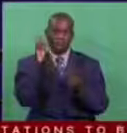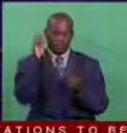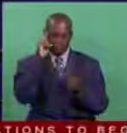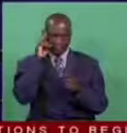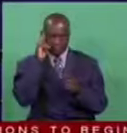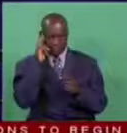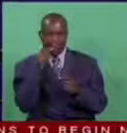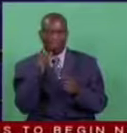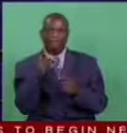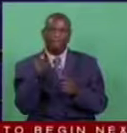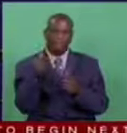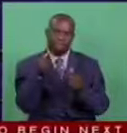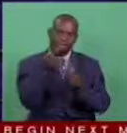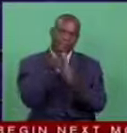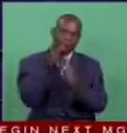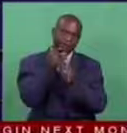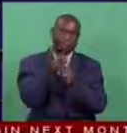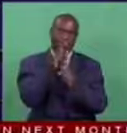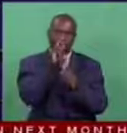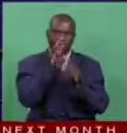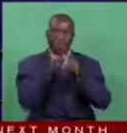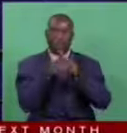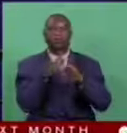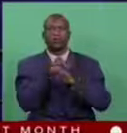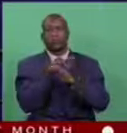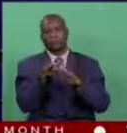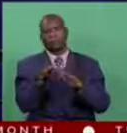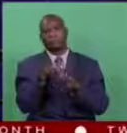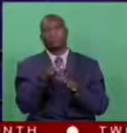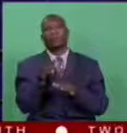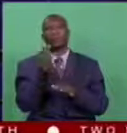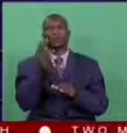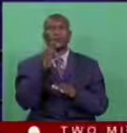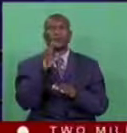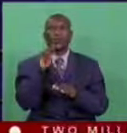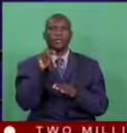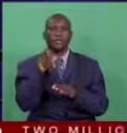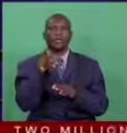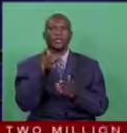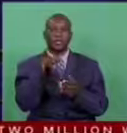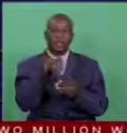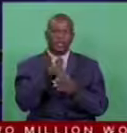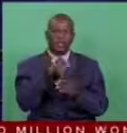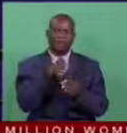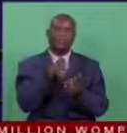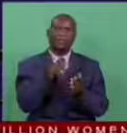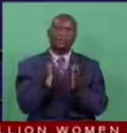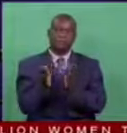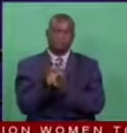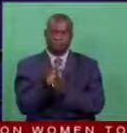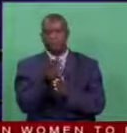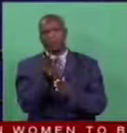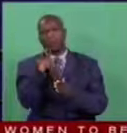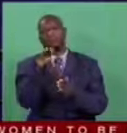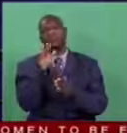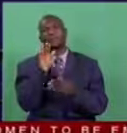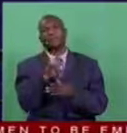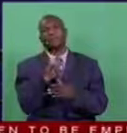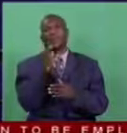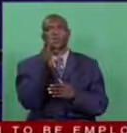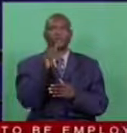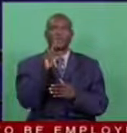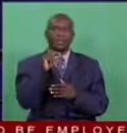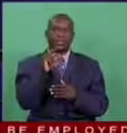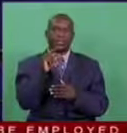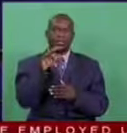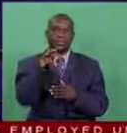fighting against colonization, the United Nations was there to stand with the people of Zimbabwe. The United Nations was there to stand with the people